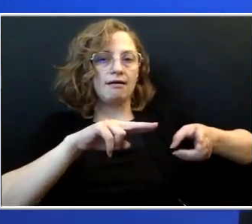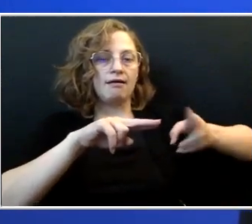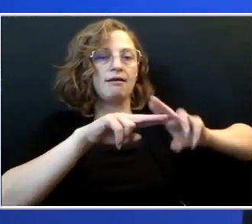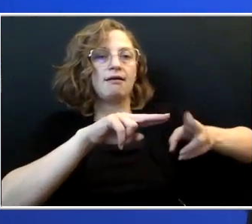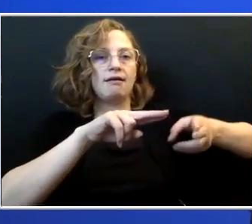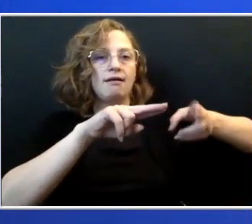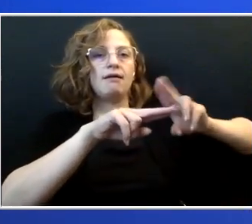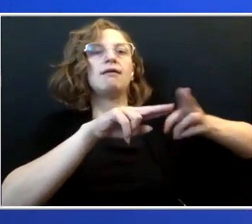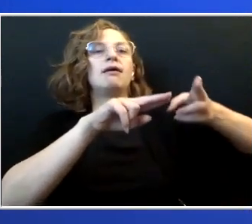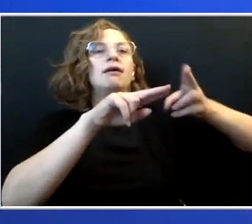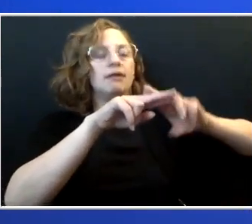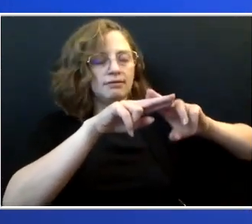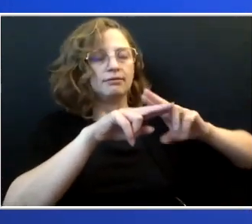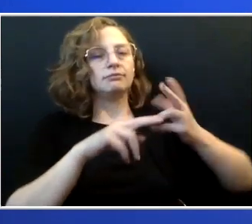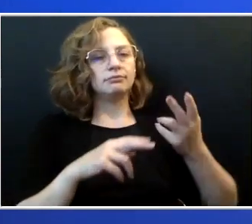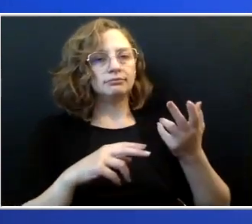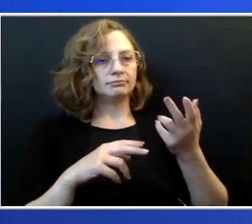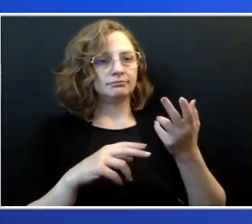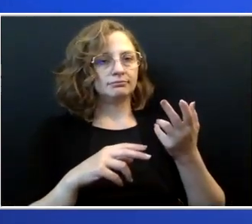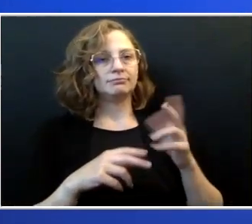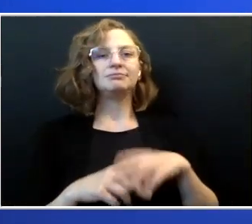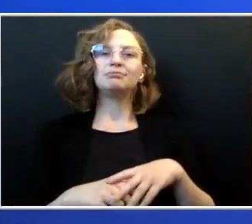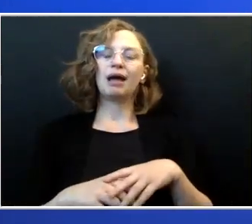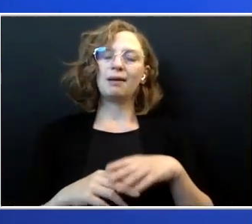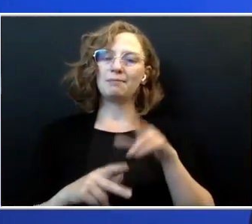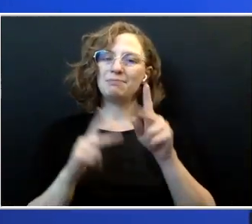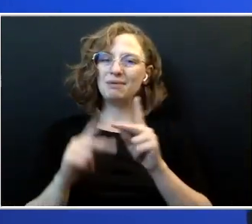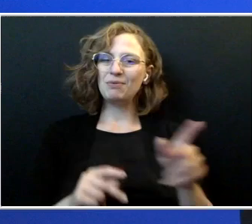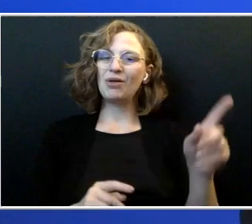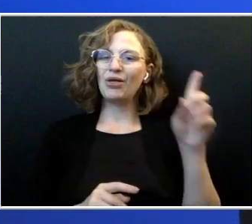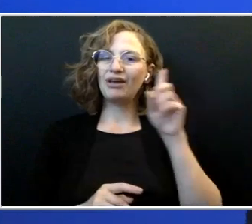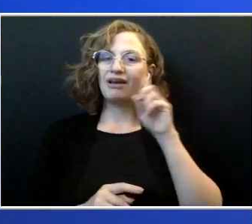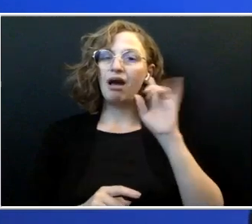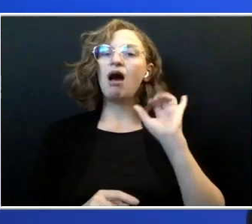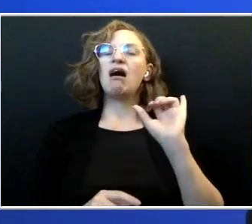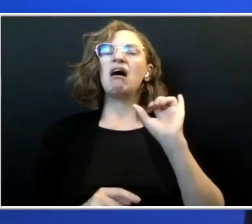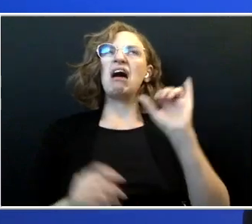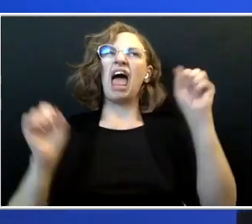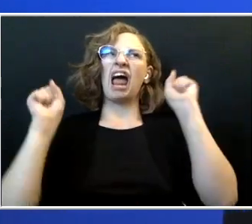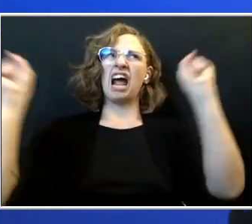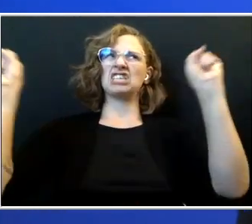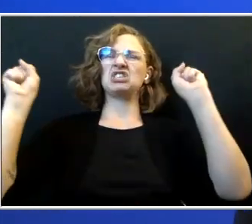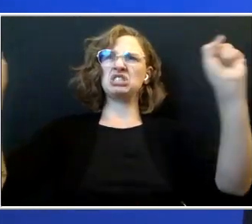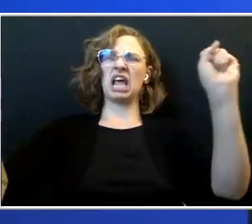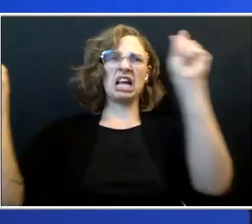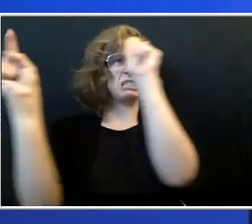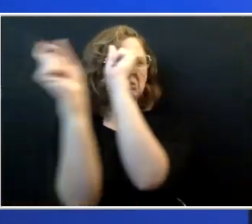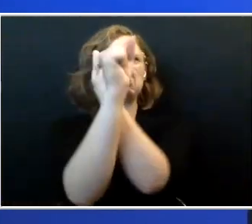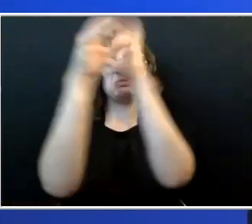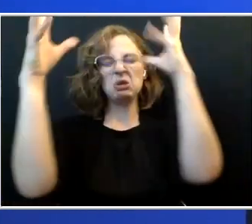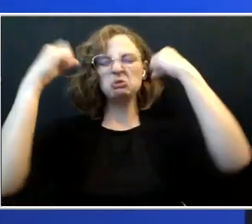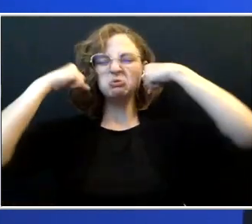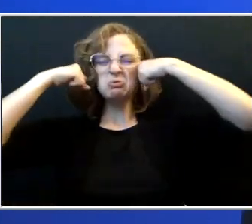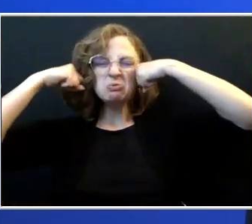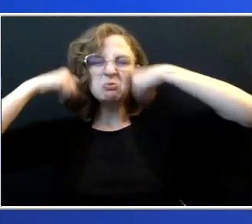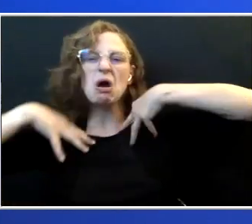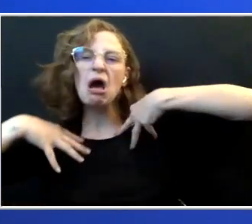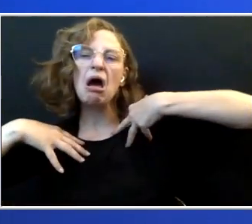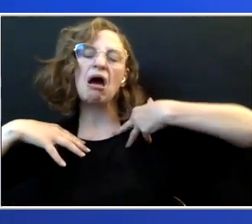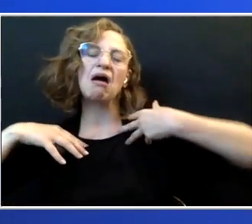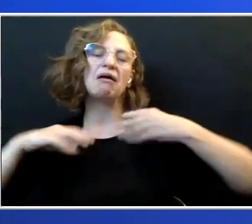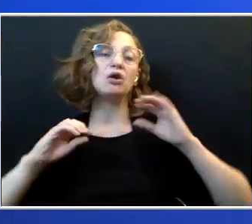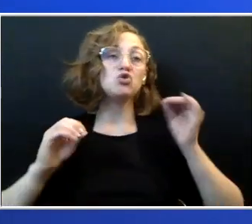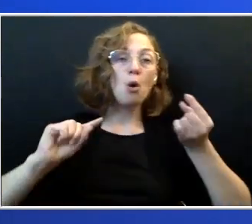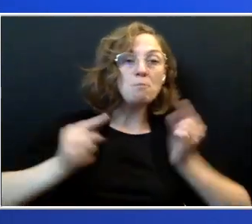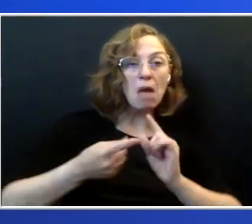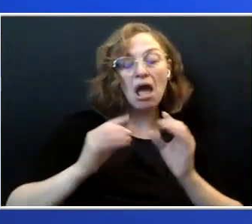have, though, is so many people hear that word exercise and they think it's sweat, no pain, no gain. They have negative thoughts about it, or they think sport